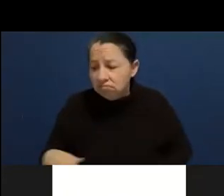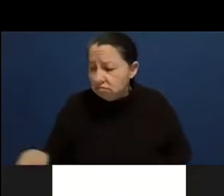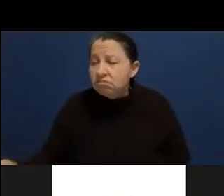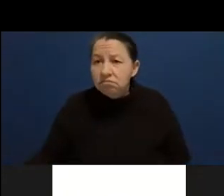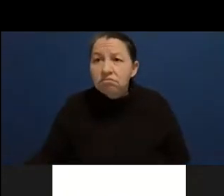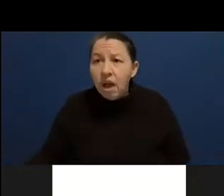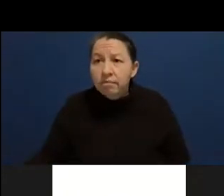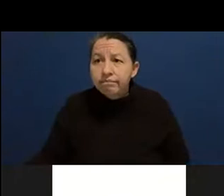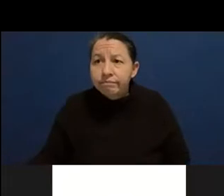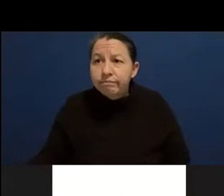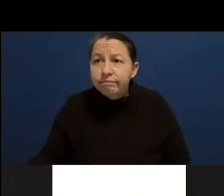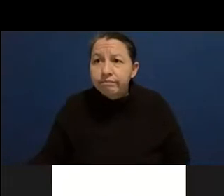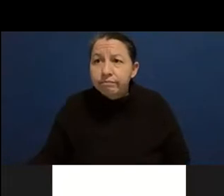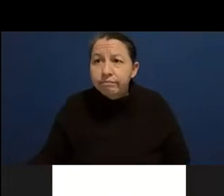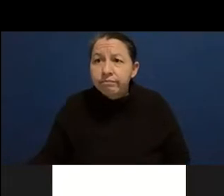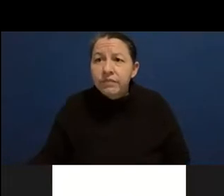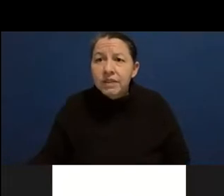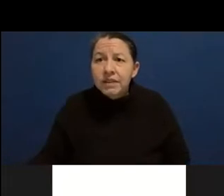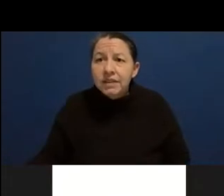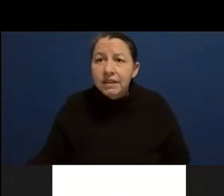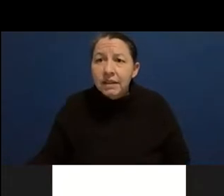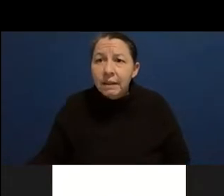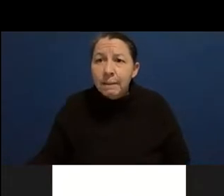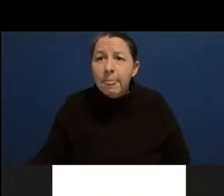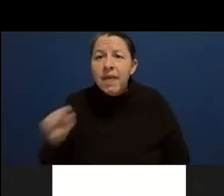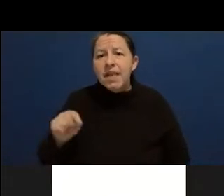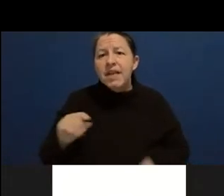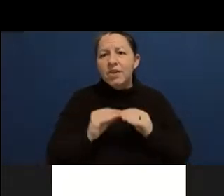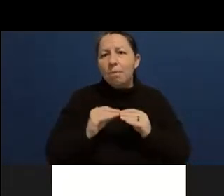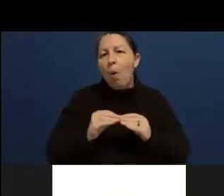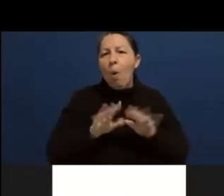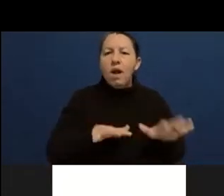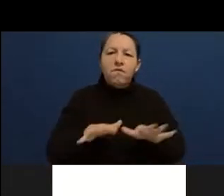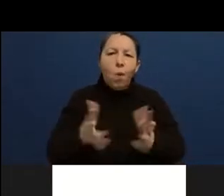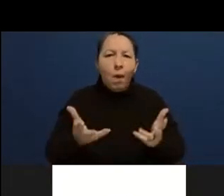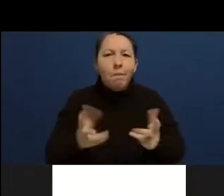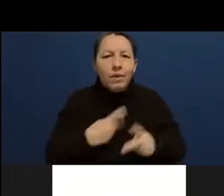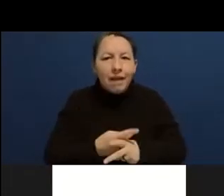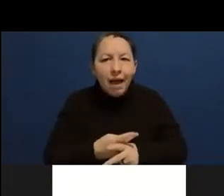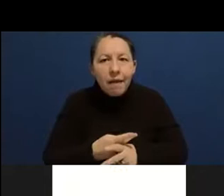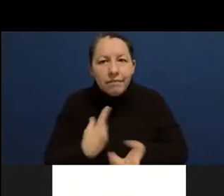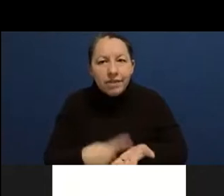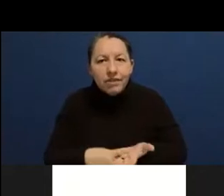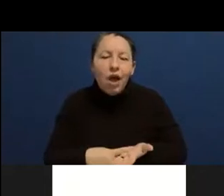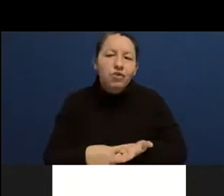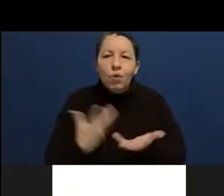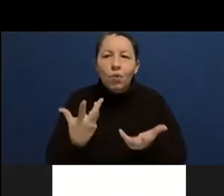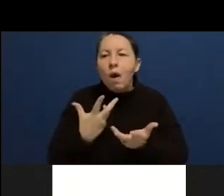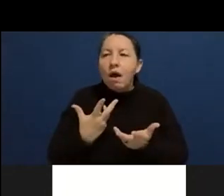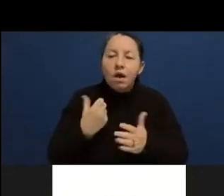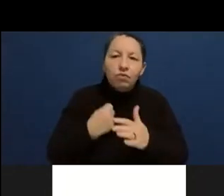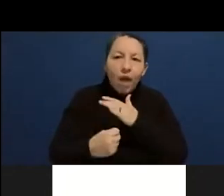So this is our more informal conversation around what trafficking may look like in our communities historically.